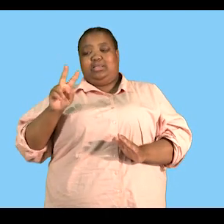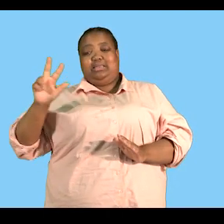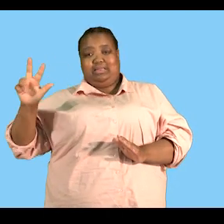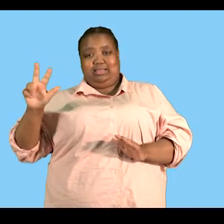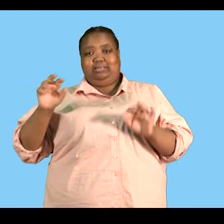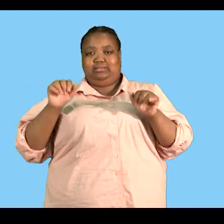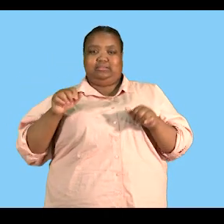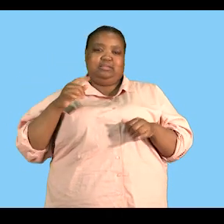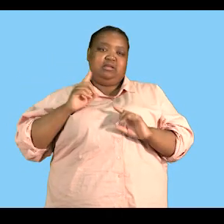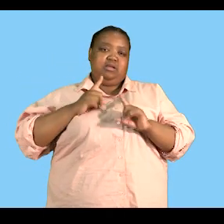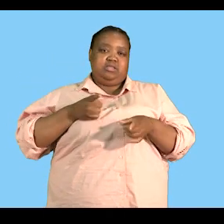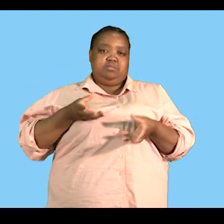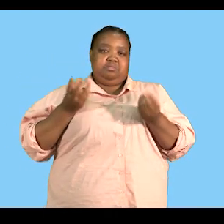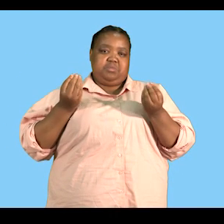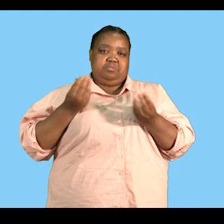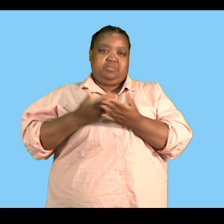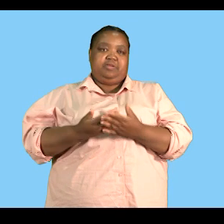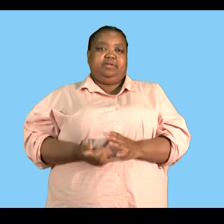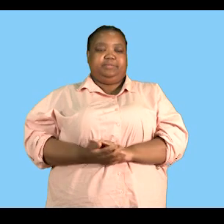very simple.